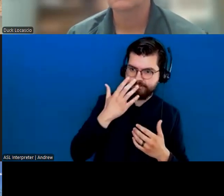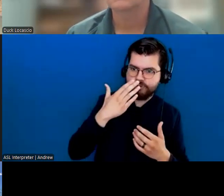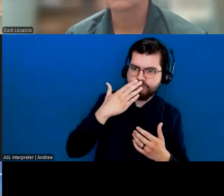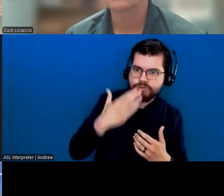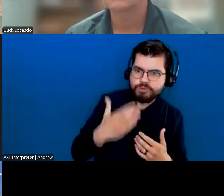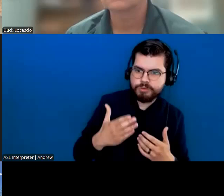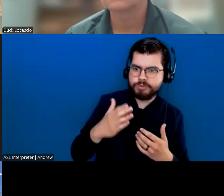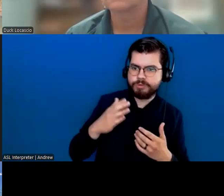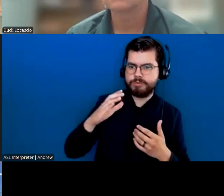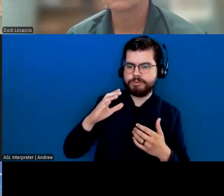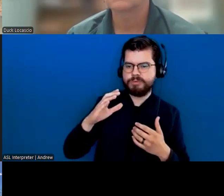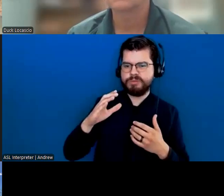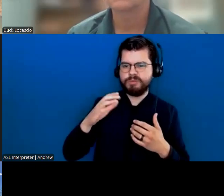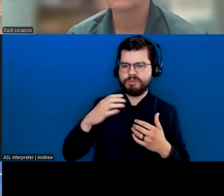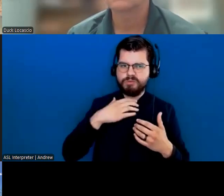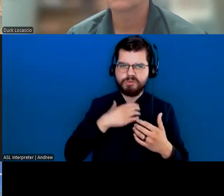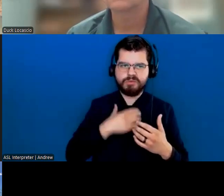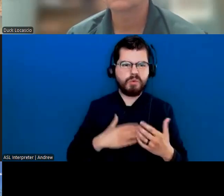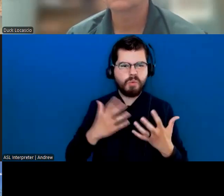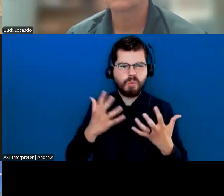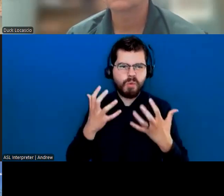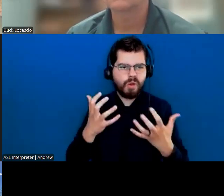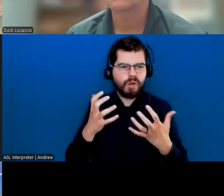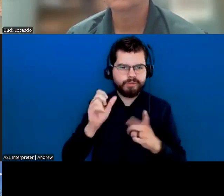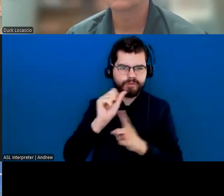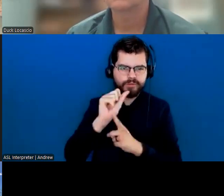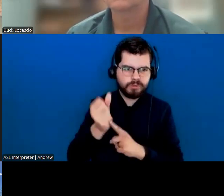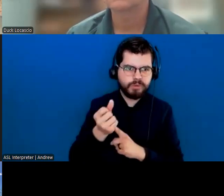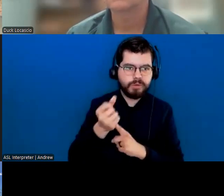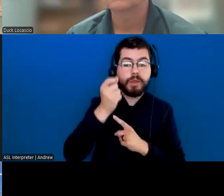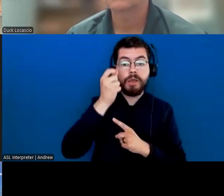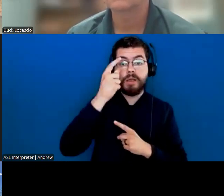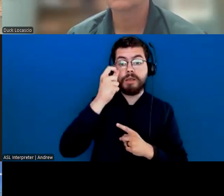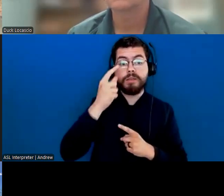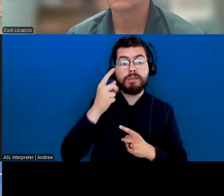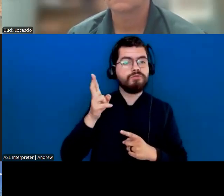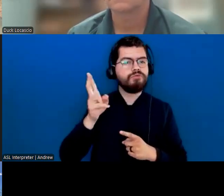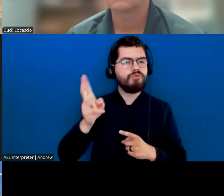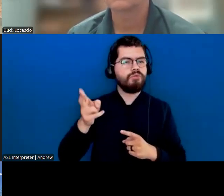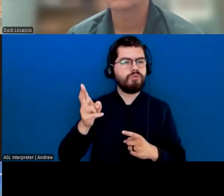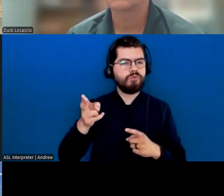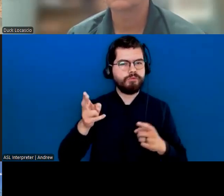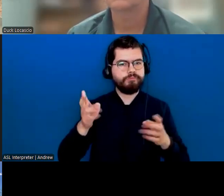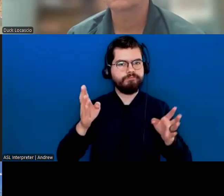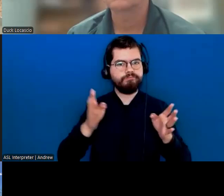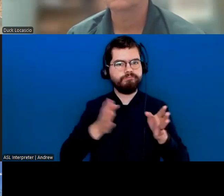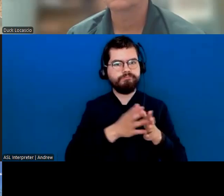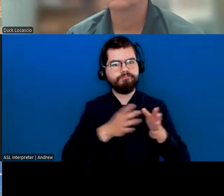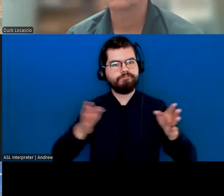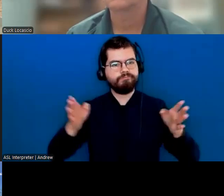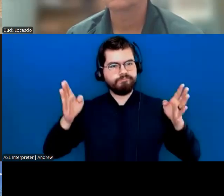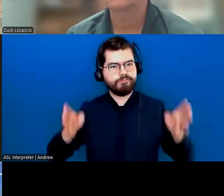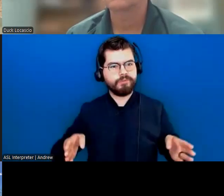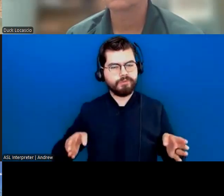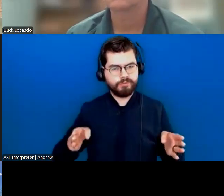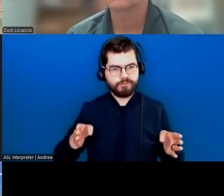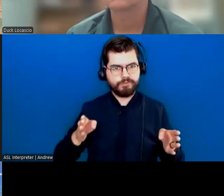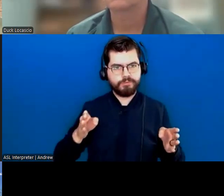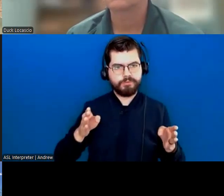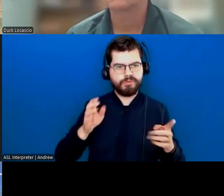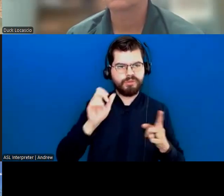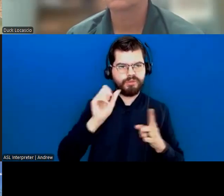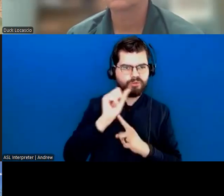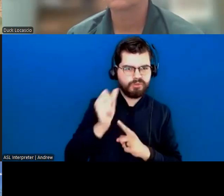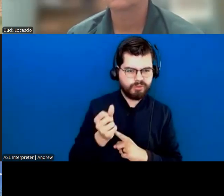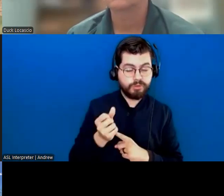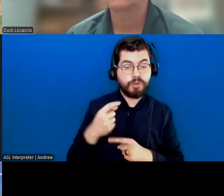know, return to historic variability, historic range of conditions. Are we managing for natural or